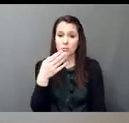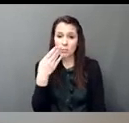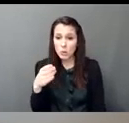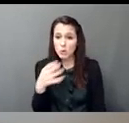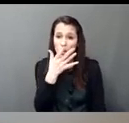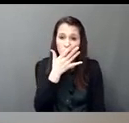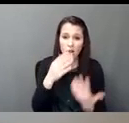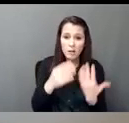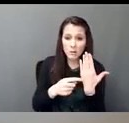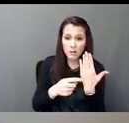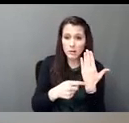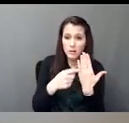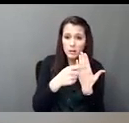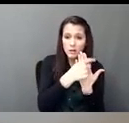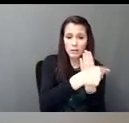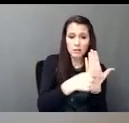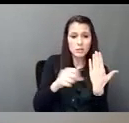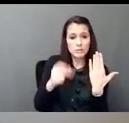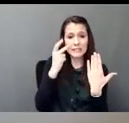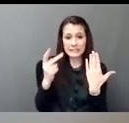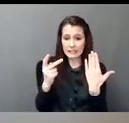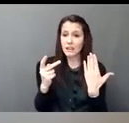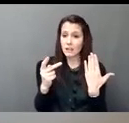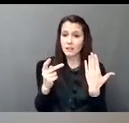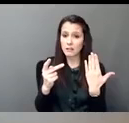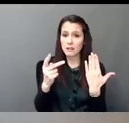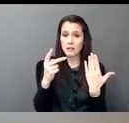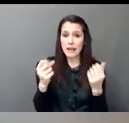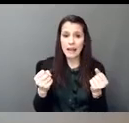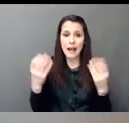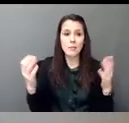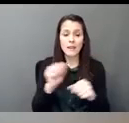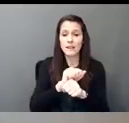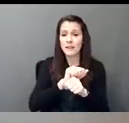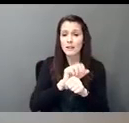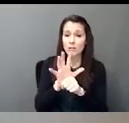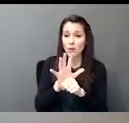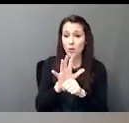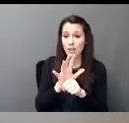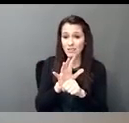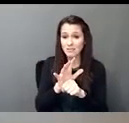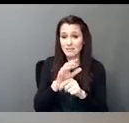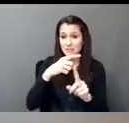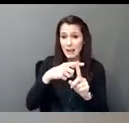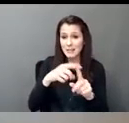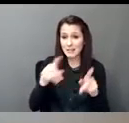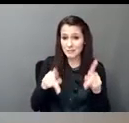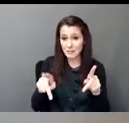on them for the number of COVID cases that are happening right now. So COVID-19,